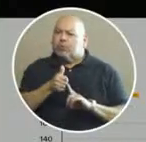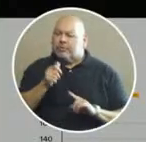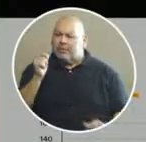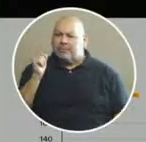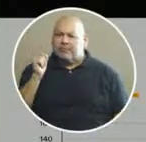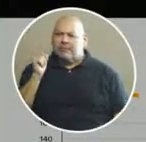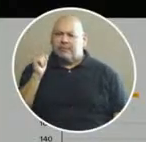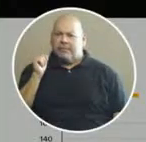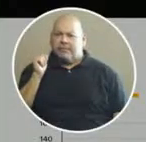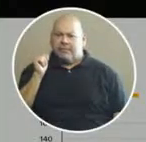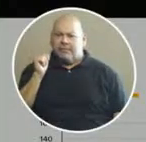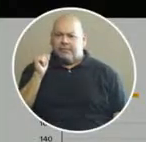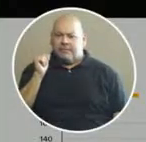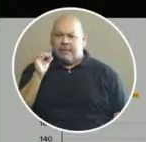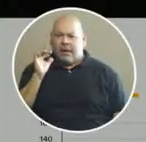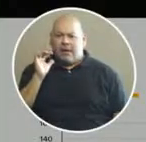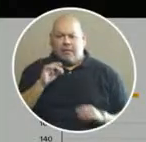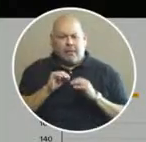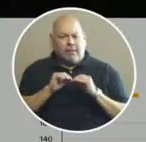background.